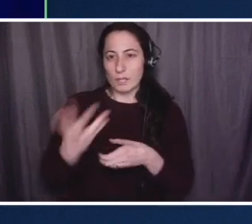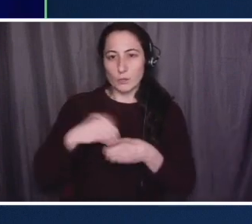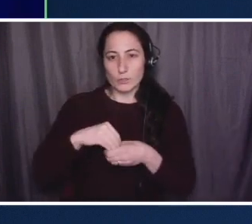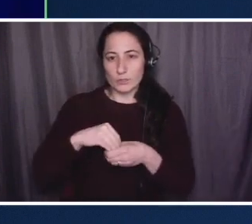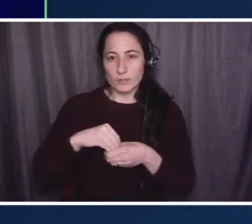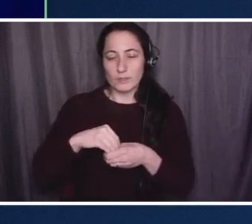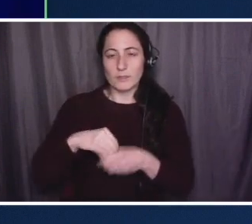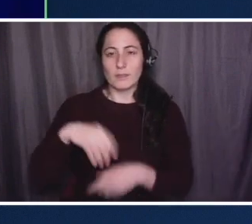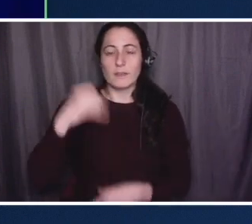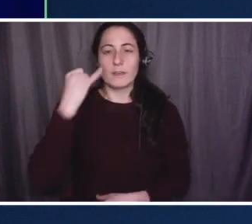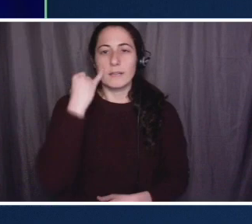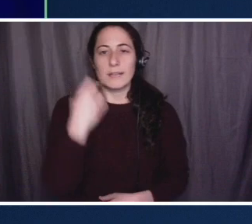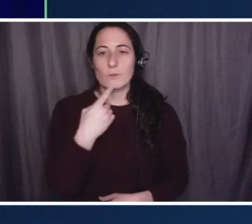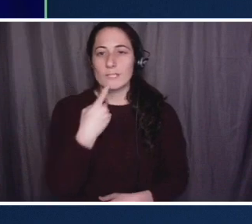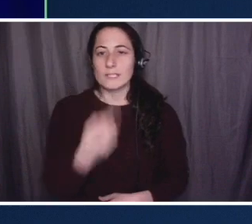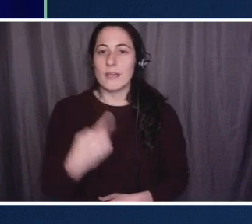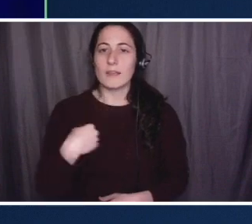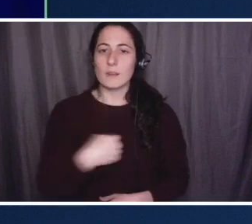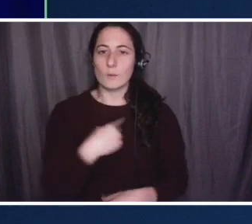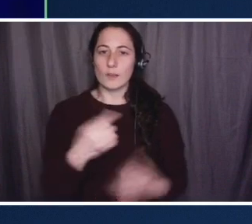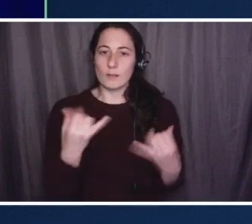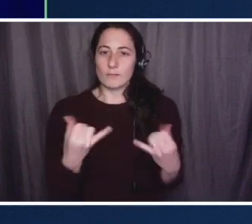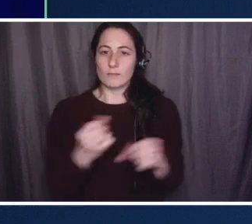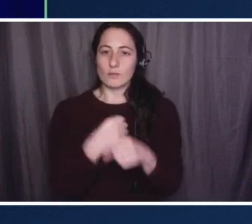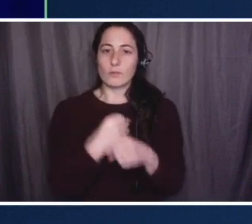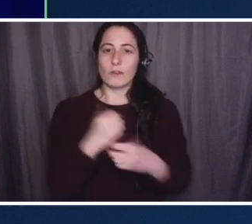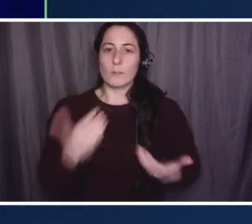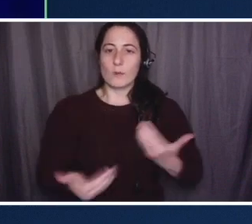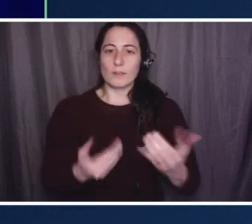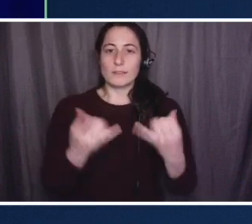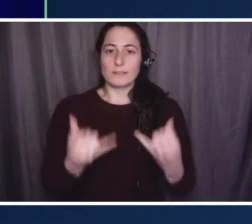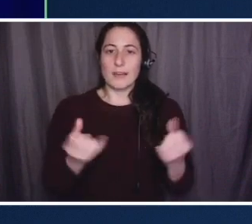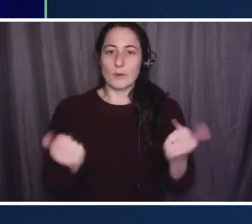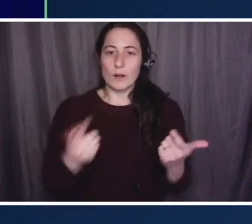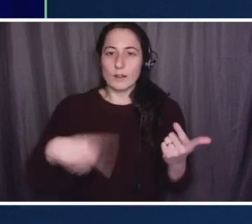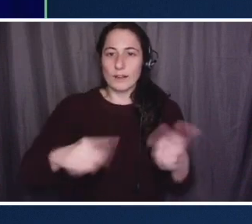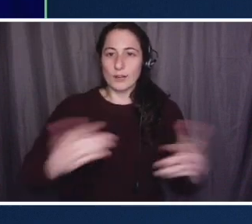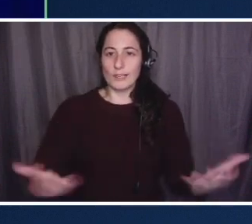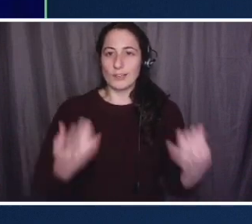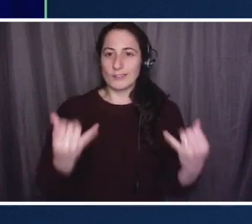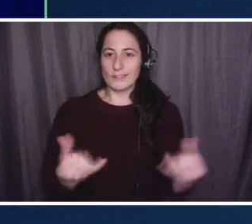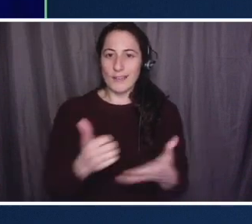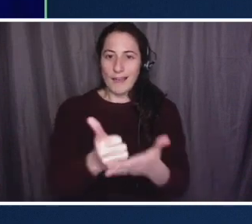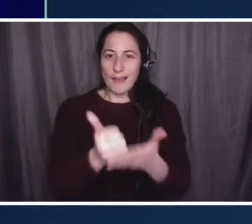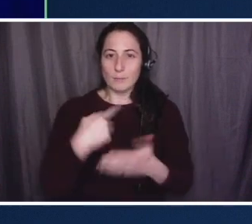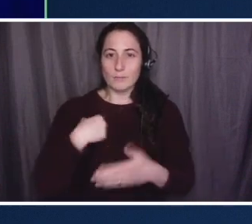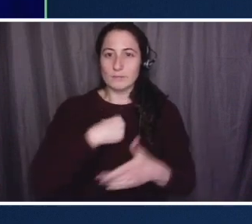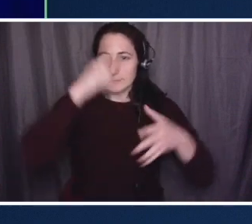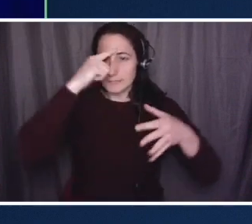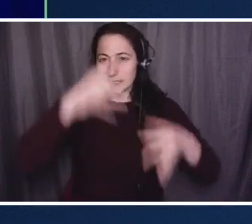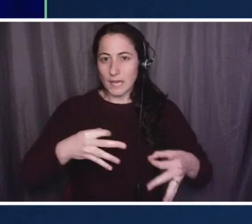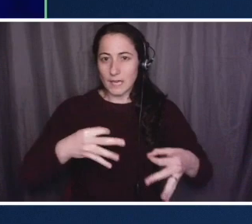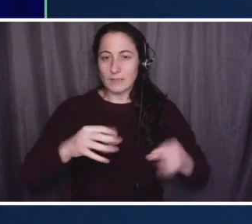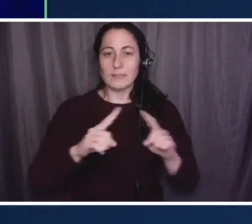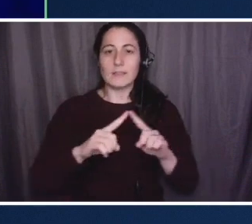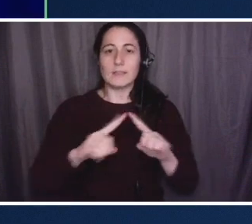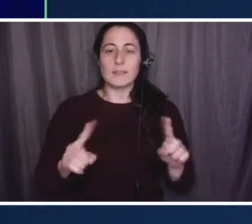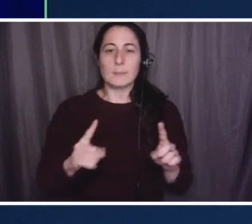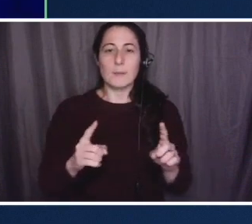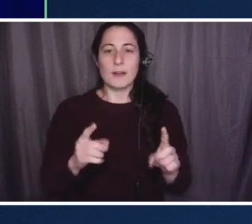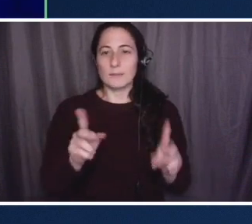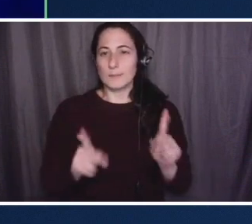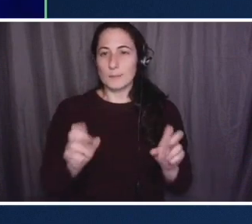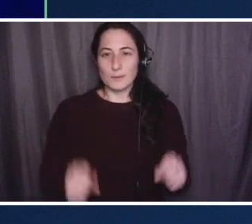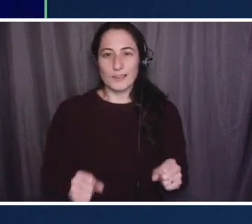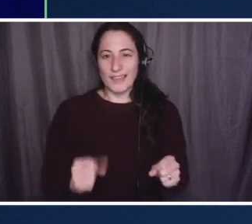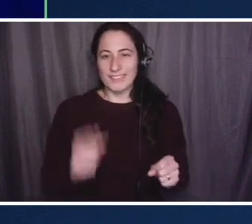okay, so we are creating the process, you all are here, help us decide. But many folks can perceive when the central nerve is somewhere else, and